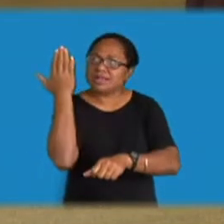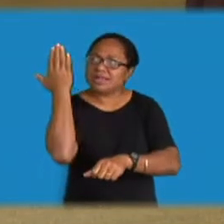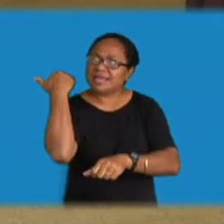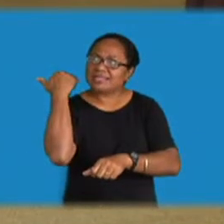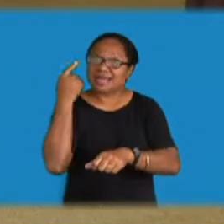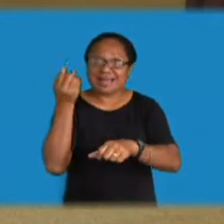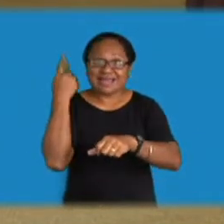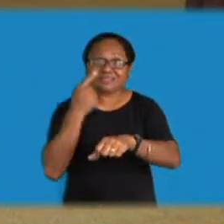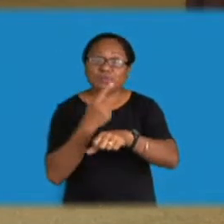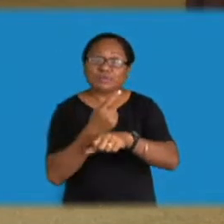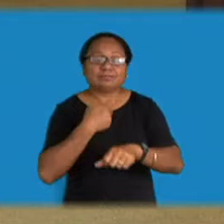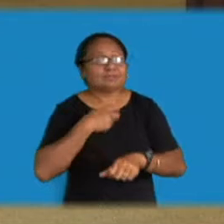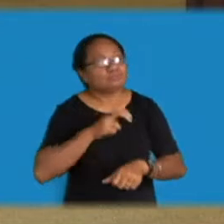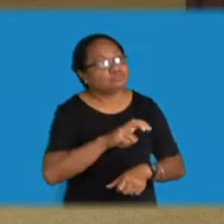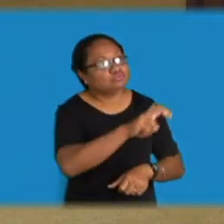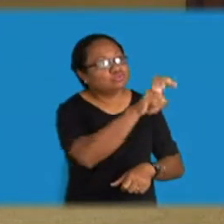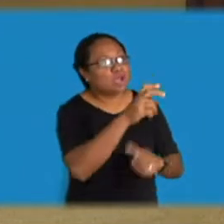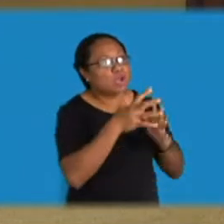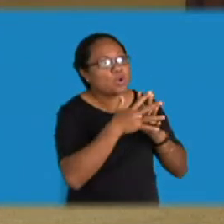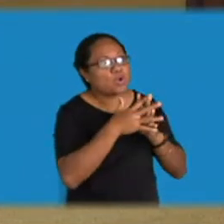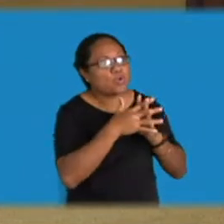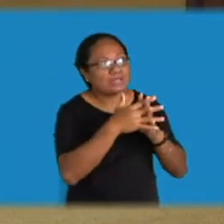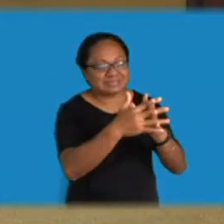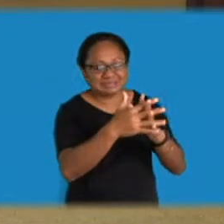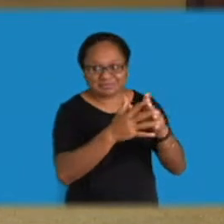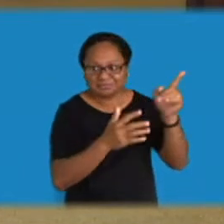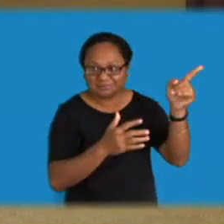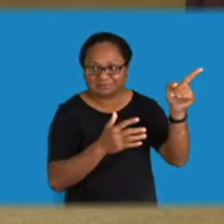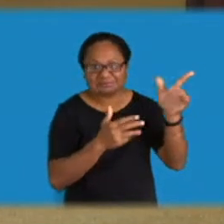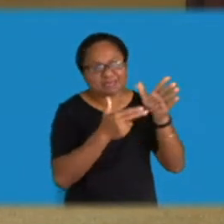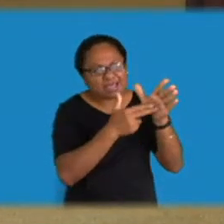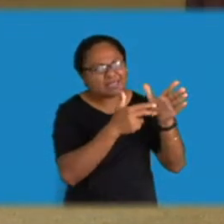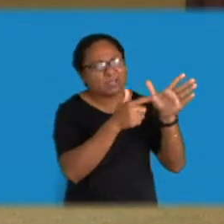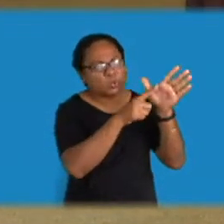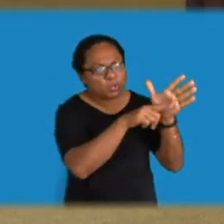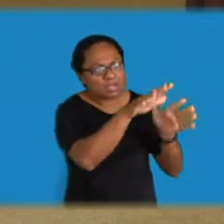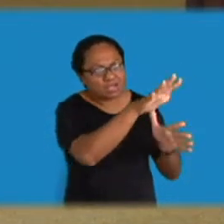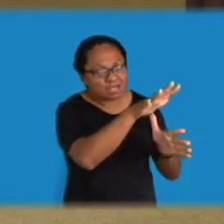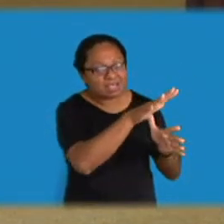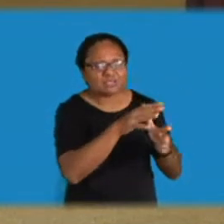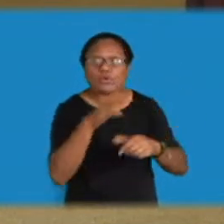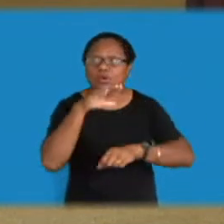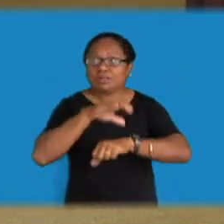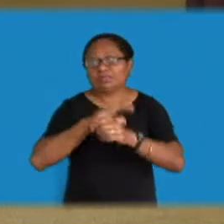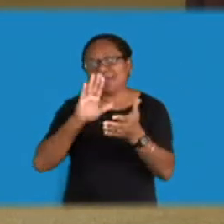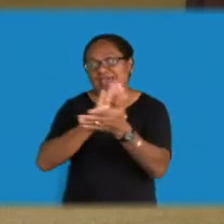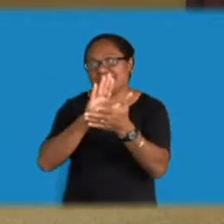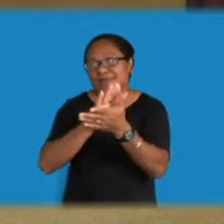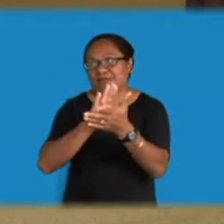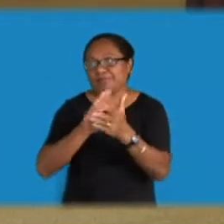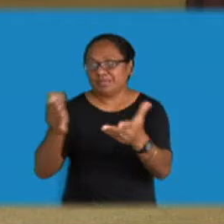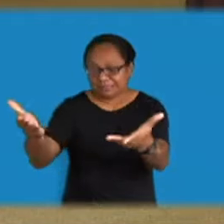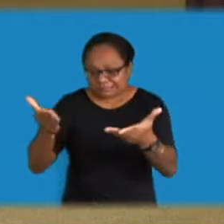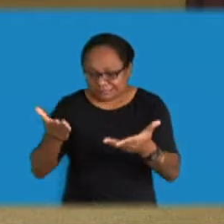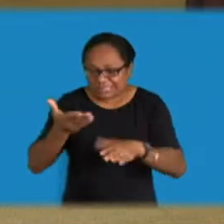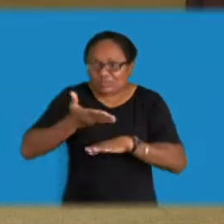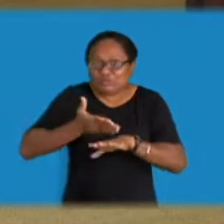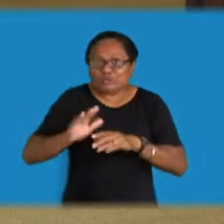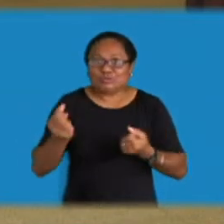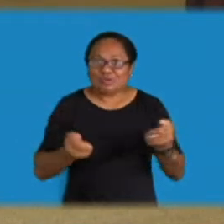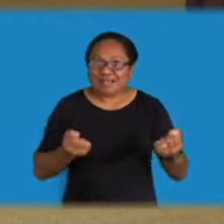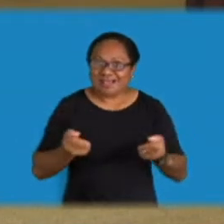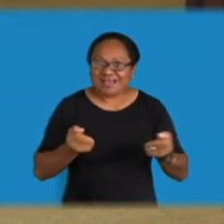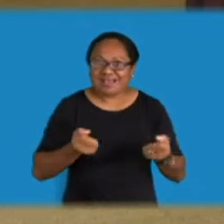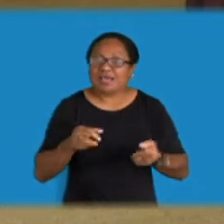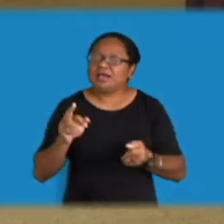week, and the police officers are very grateful for the provision of additional vehicles